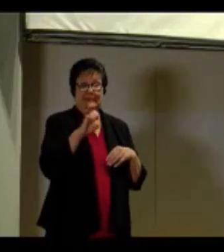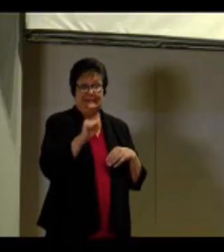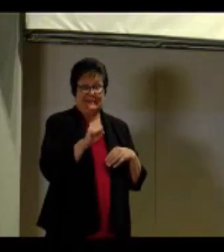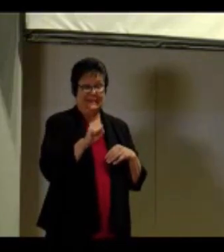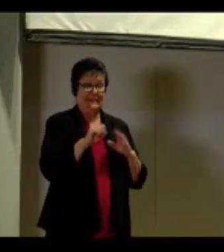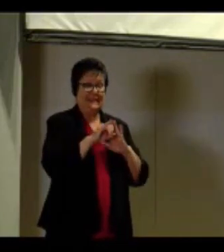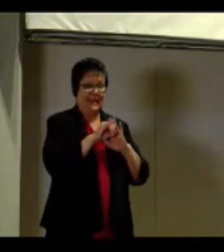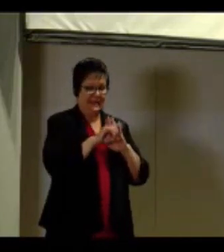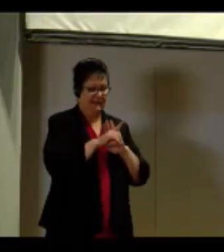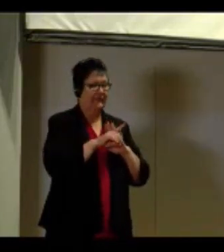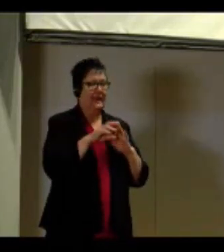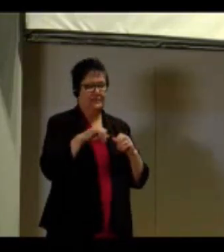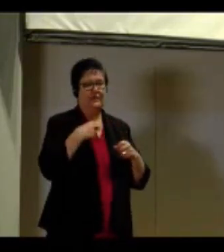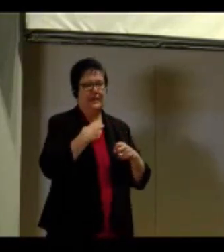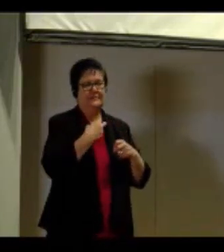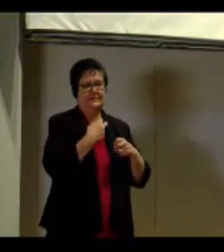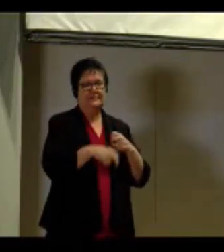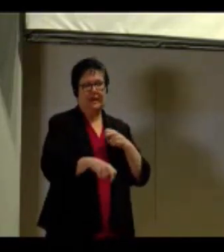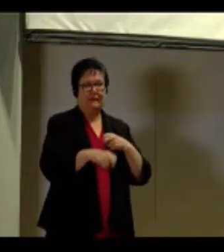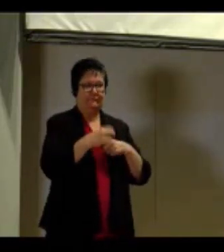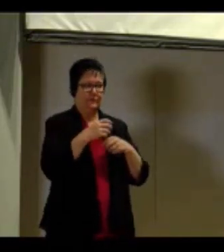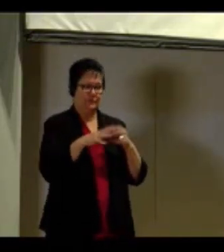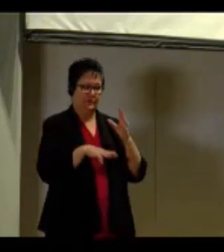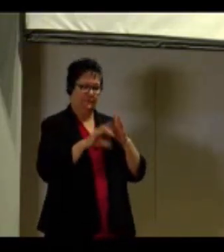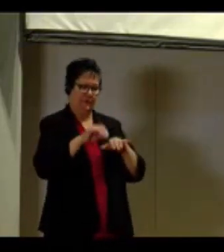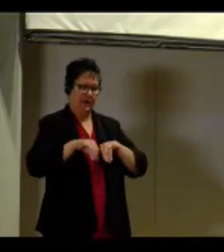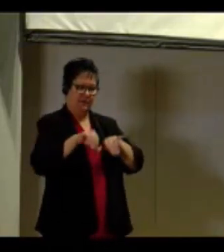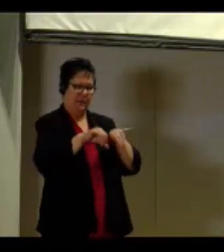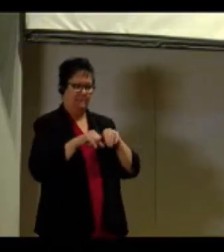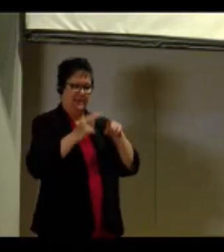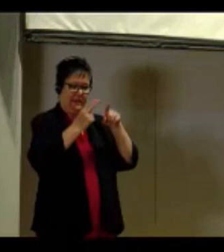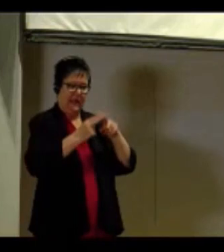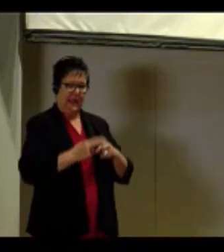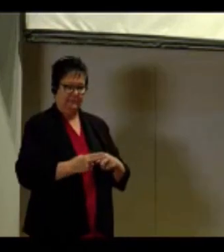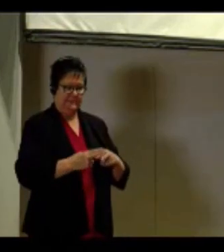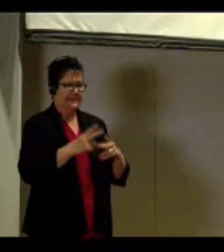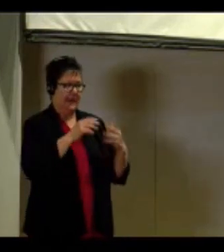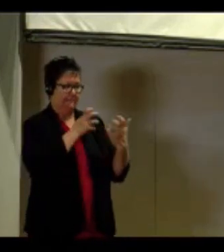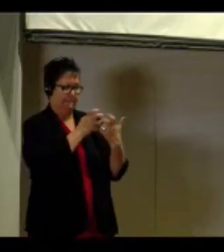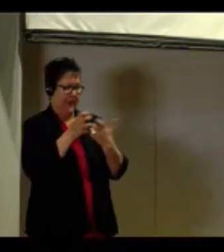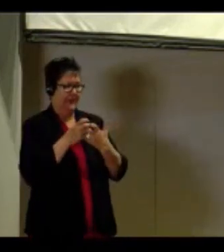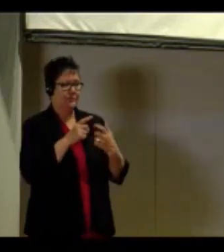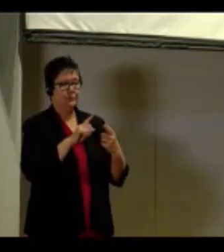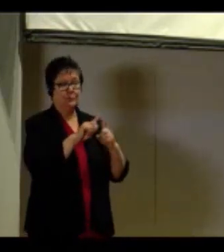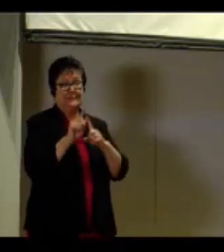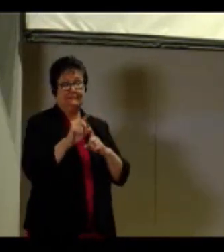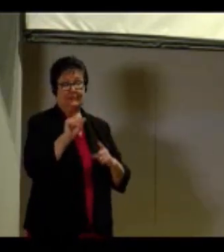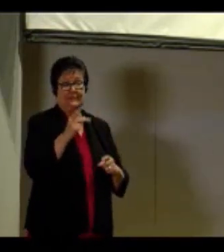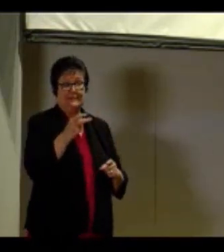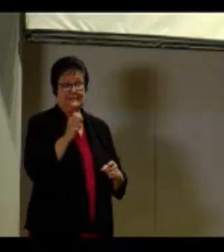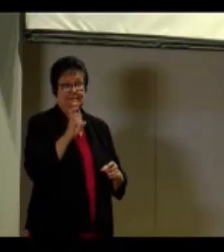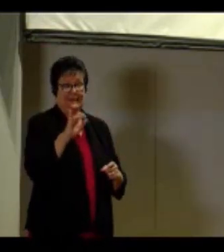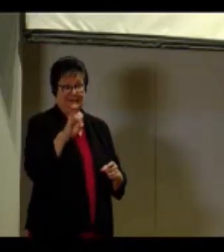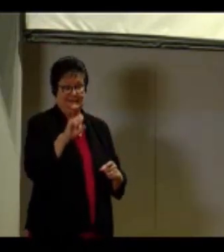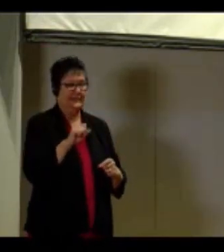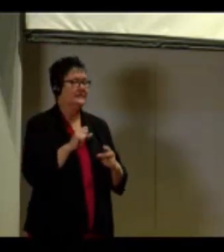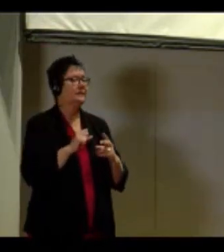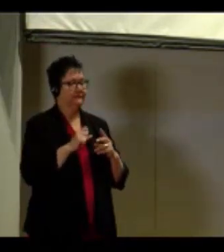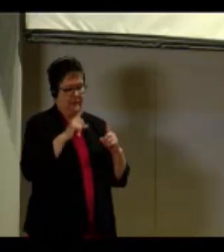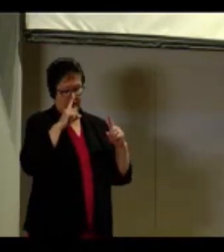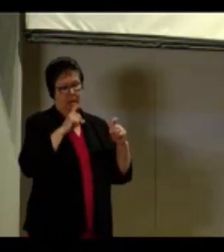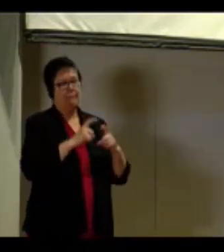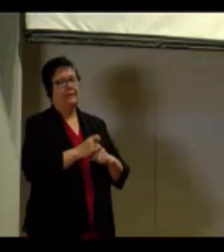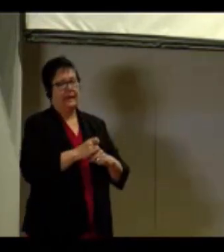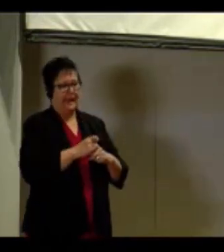very problematic. And also finding those common names that match to species names is very complicated. If we had